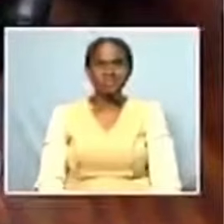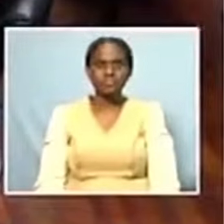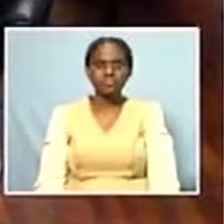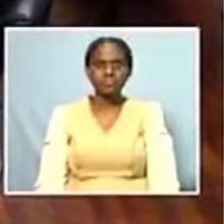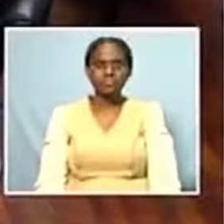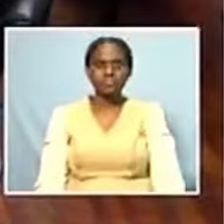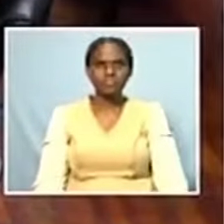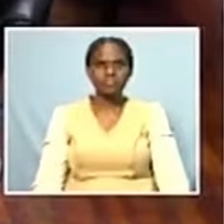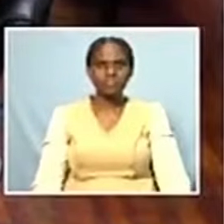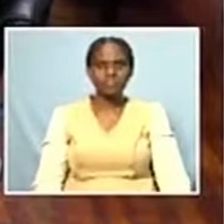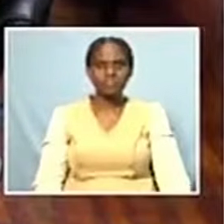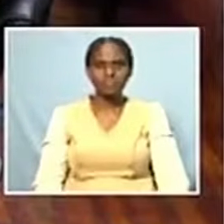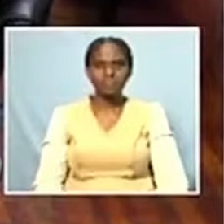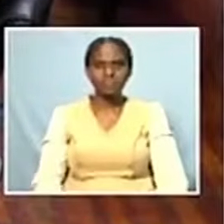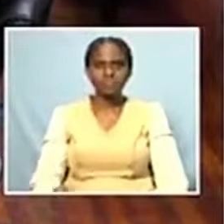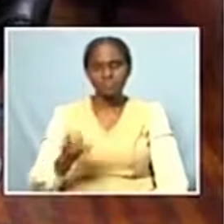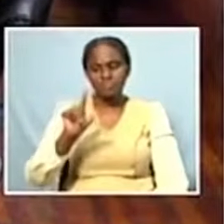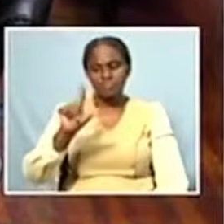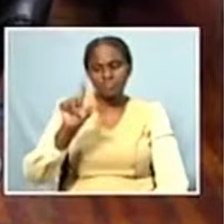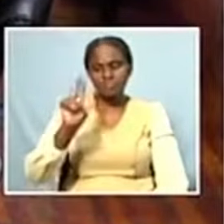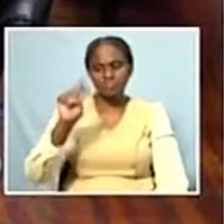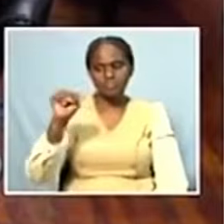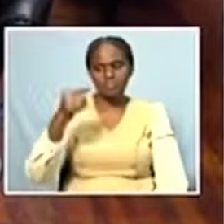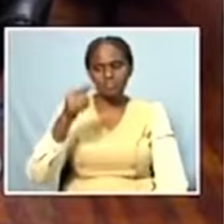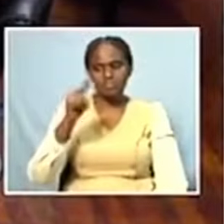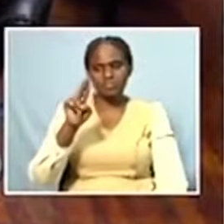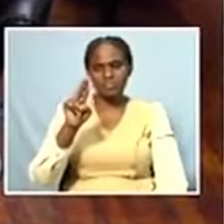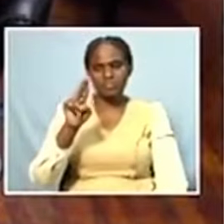Honorable Lungu, you have an intervention?